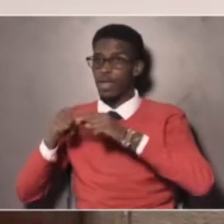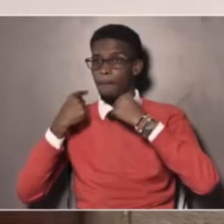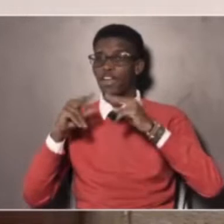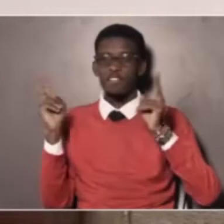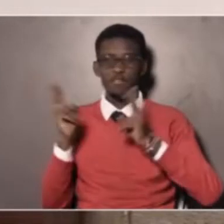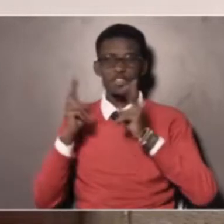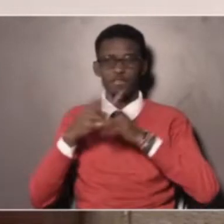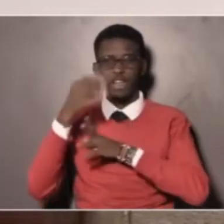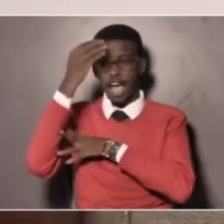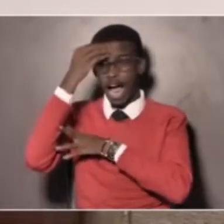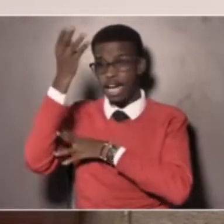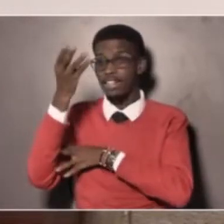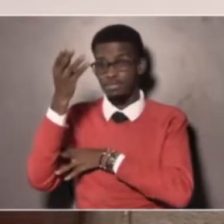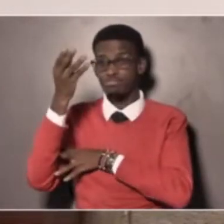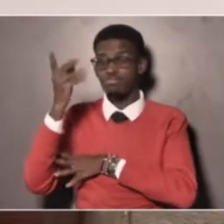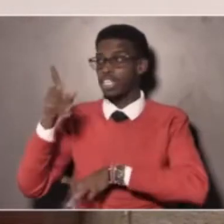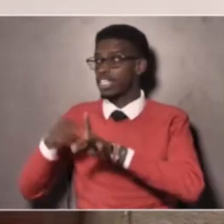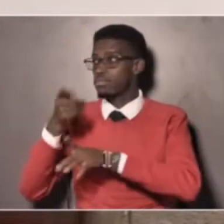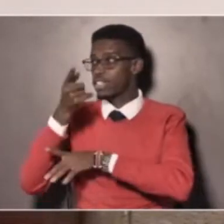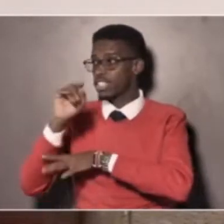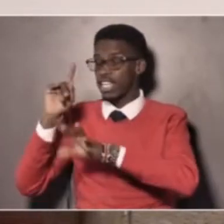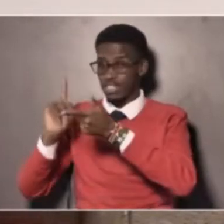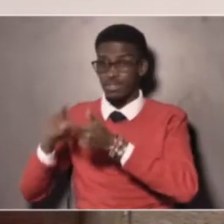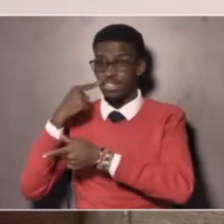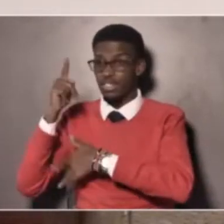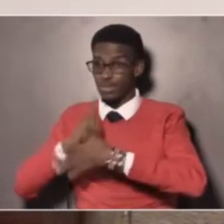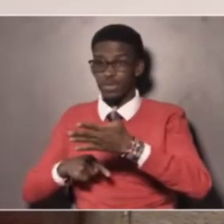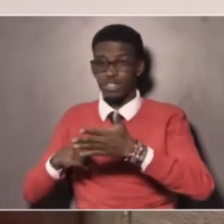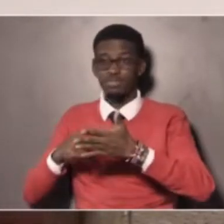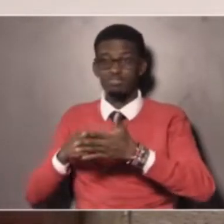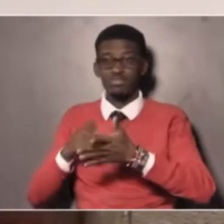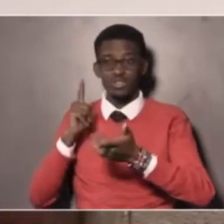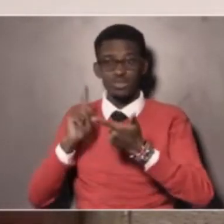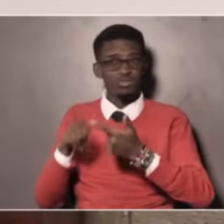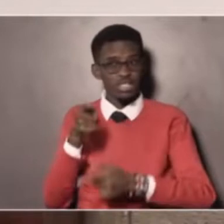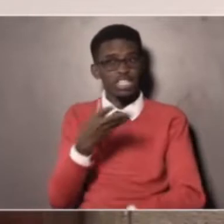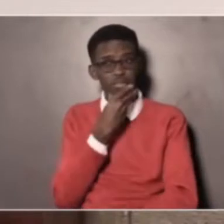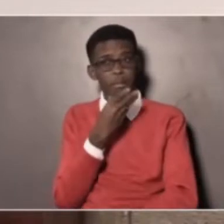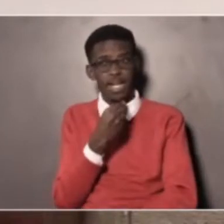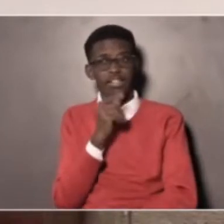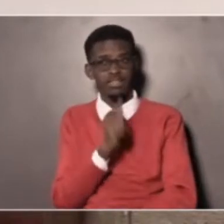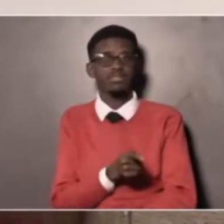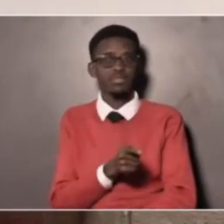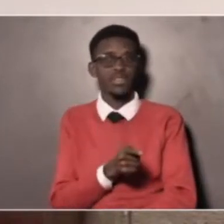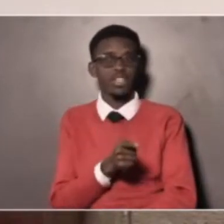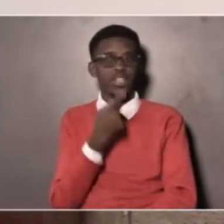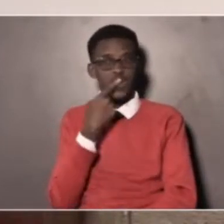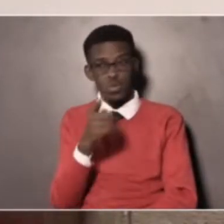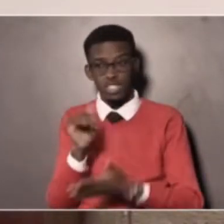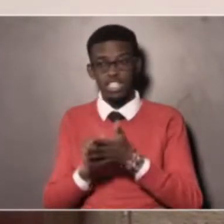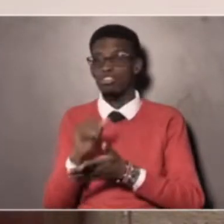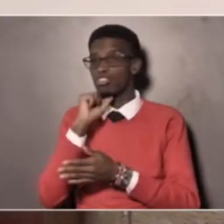very, very angry, and they were trying to see what they could do to Stephen to make sure that he could not be able